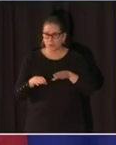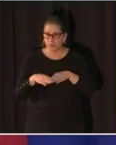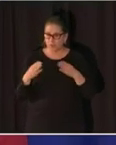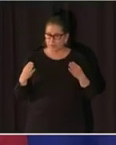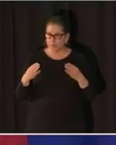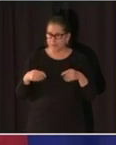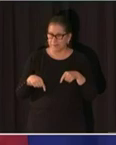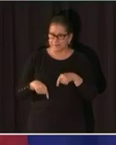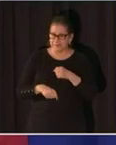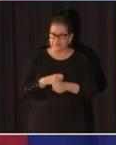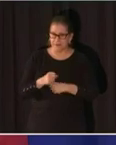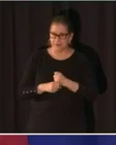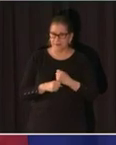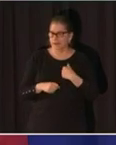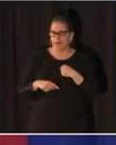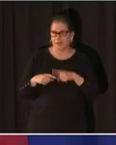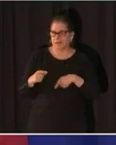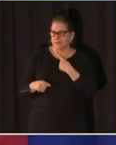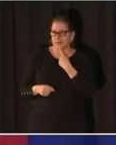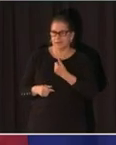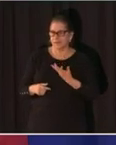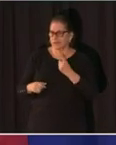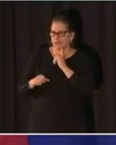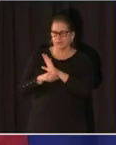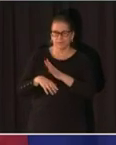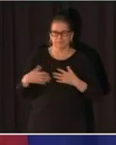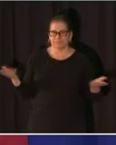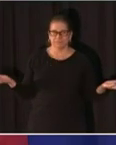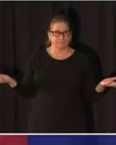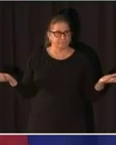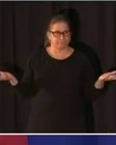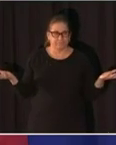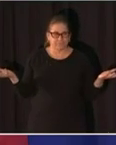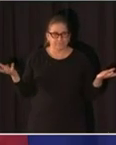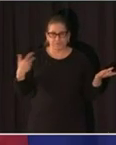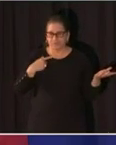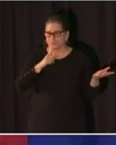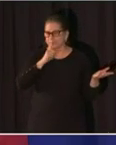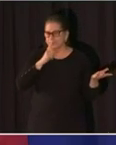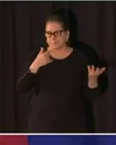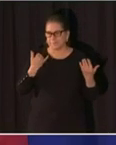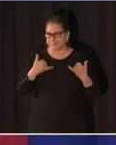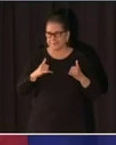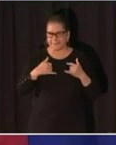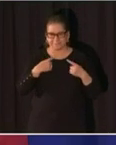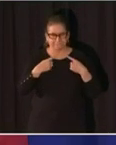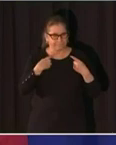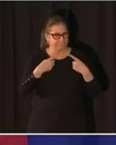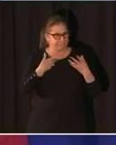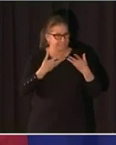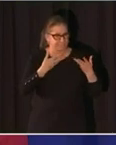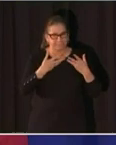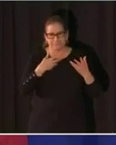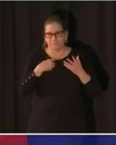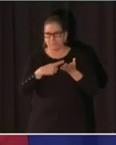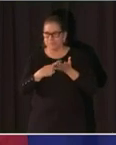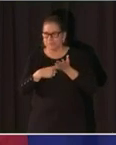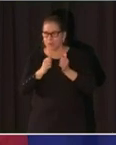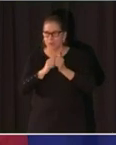earlier, that we are still meeting and talking with our public education team that includes public charter school